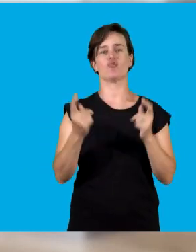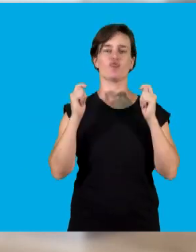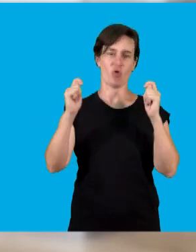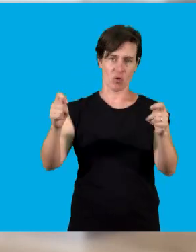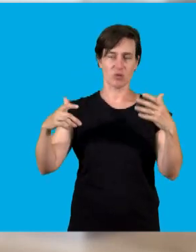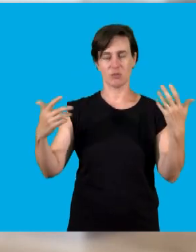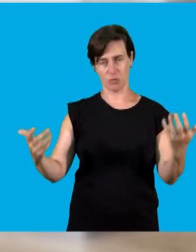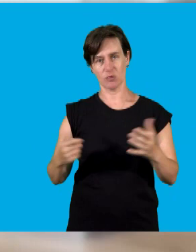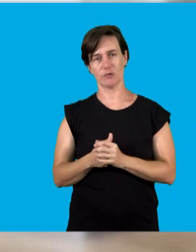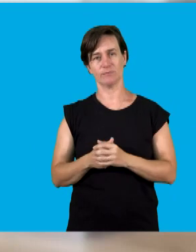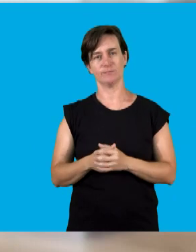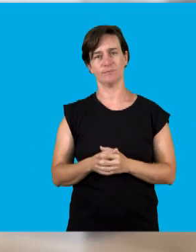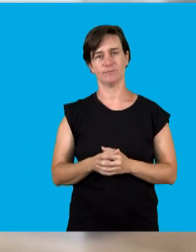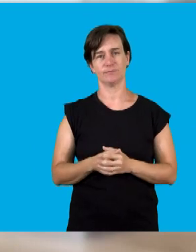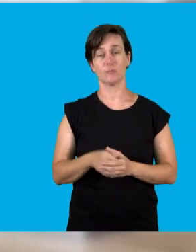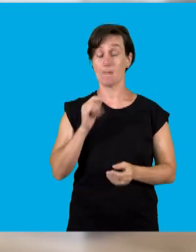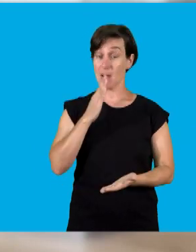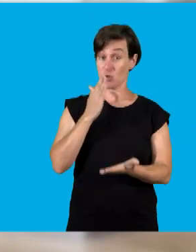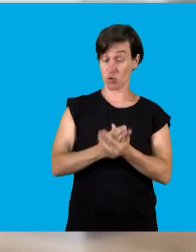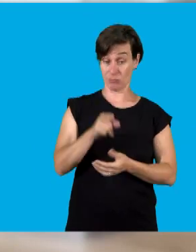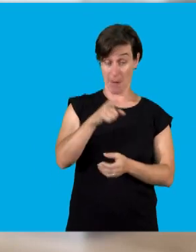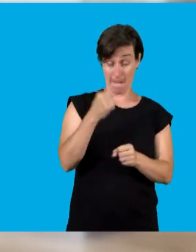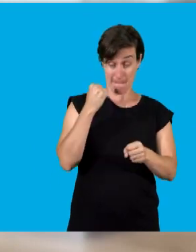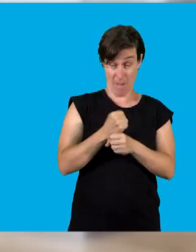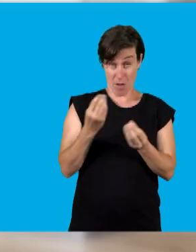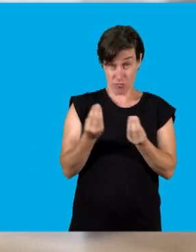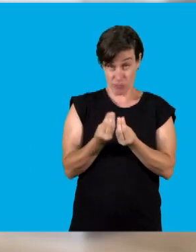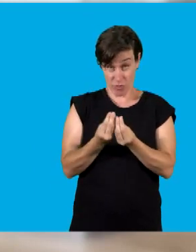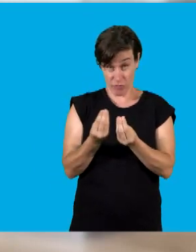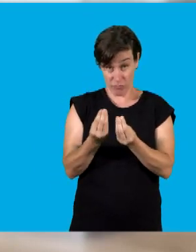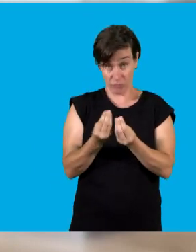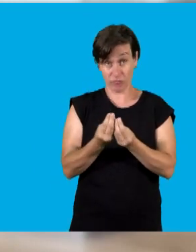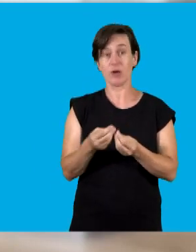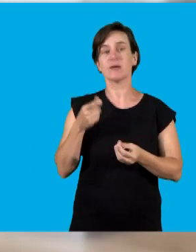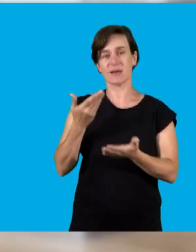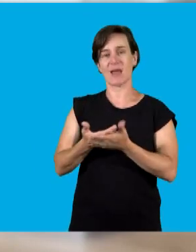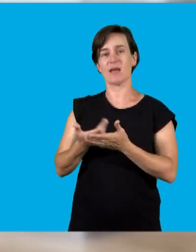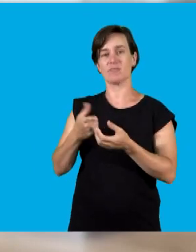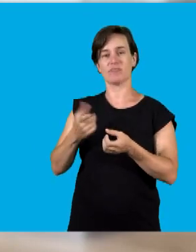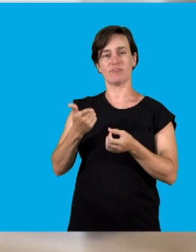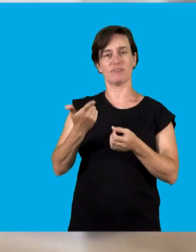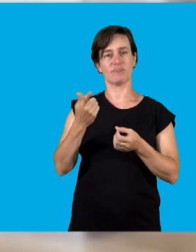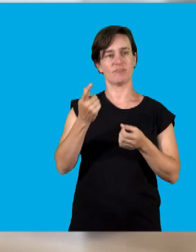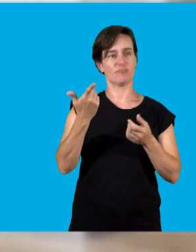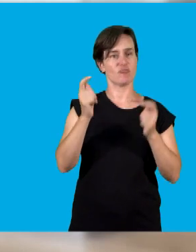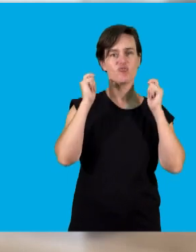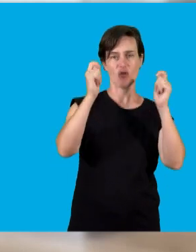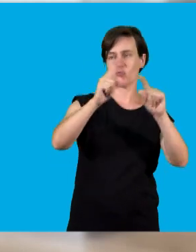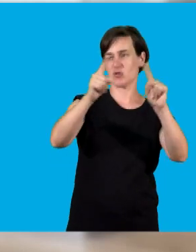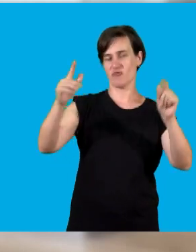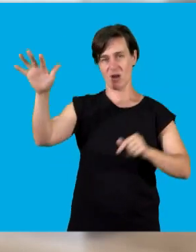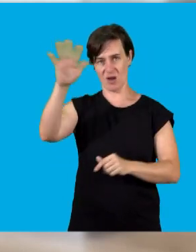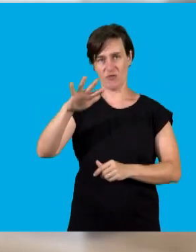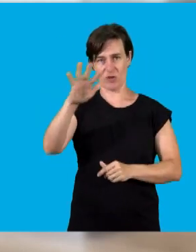insurance, such as transport, in order to make sure that those goods that are being produced in the secondary sector are being distributed in